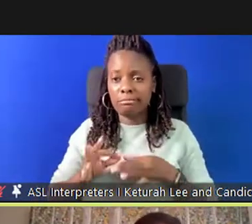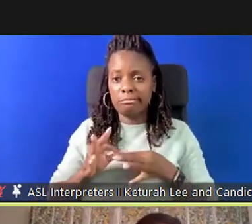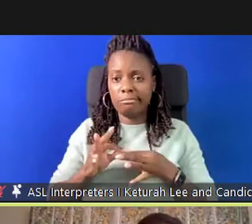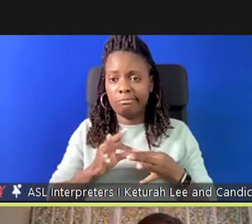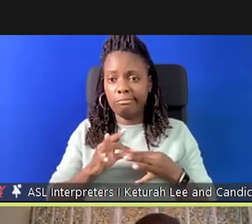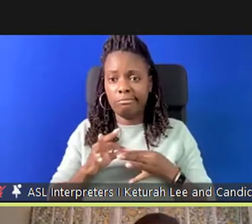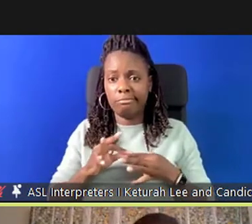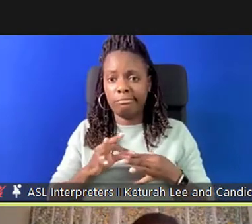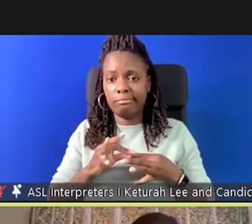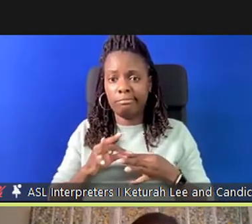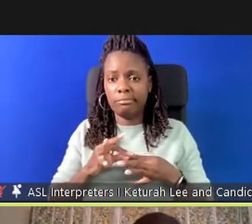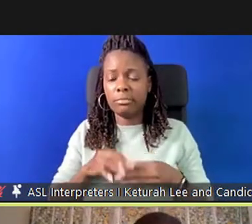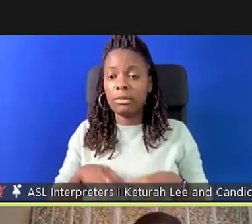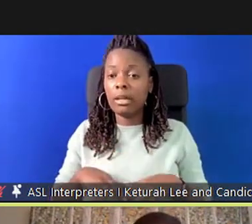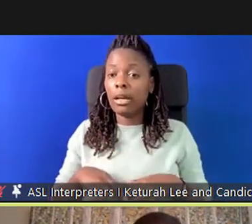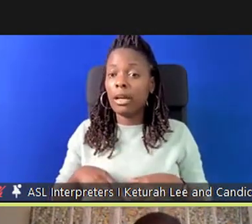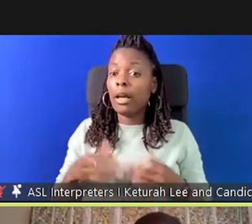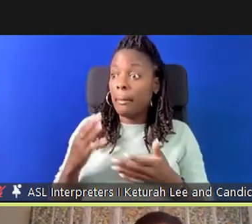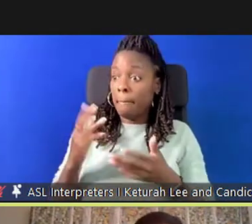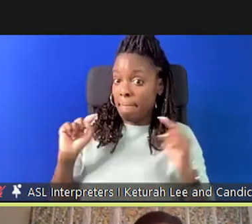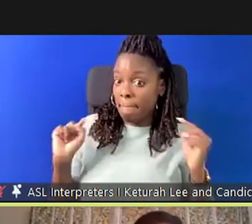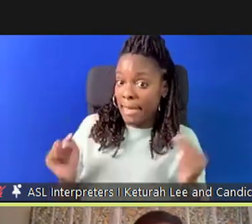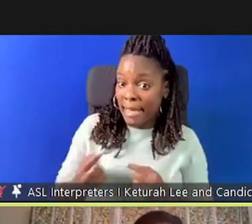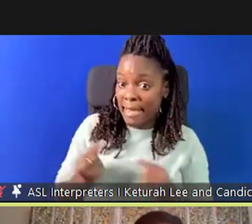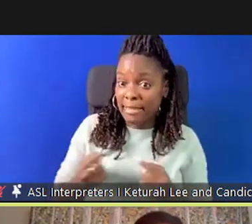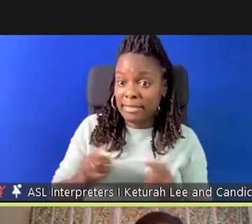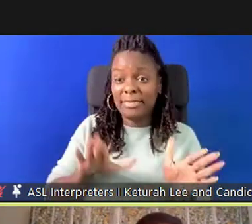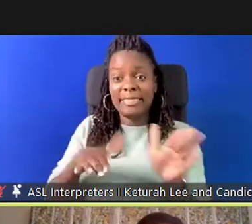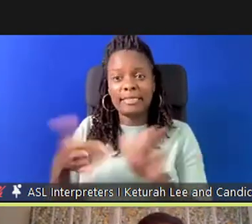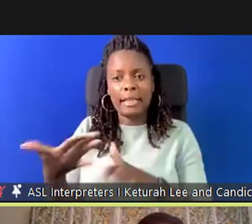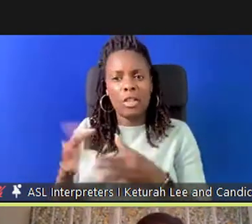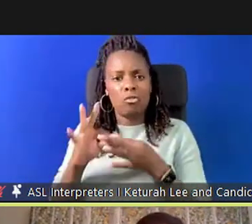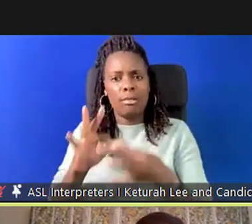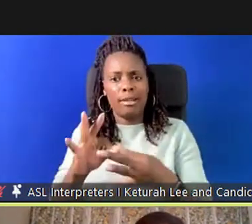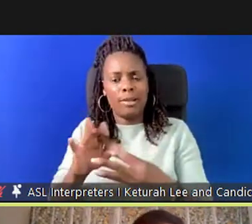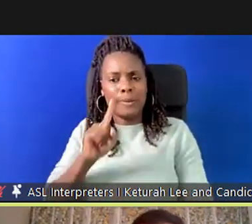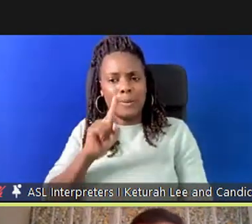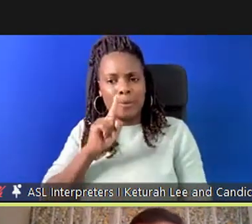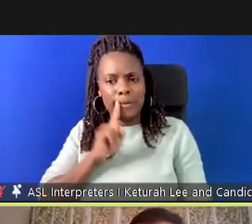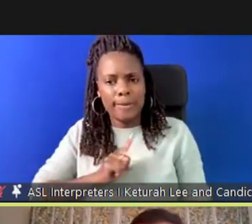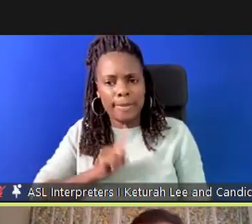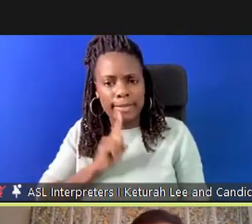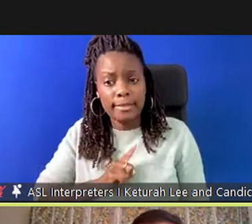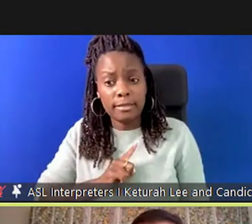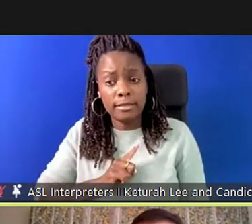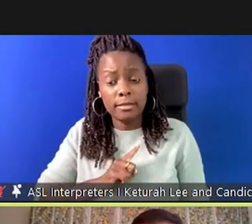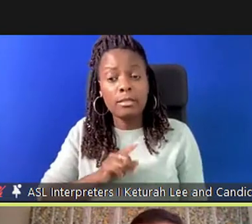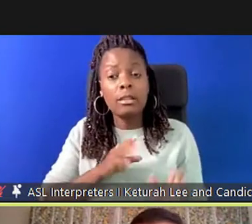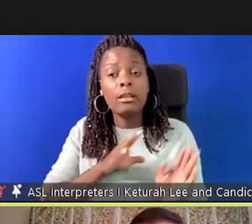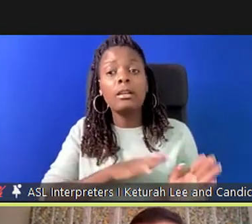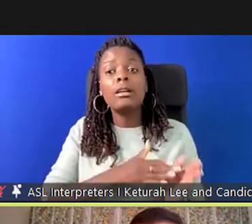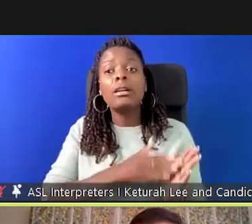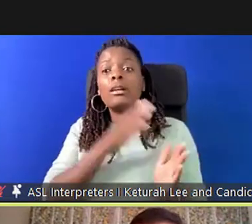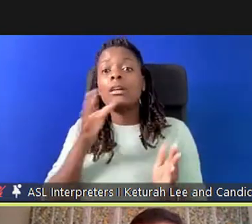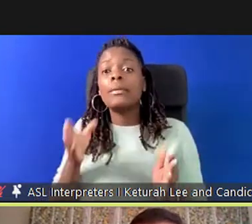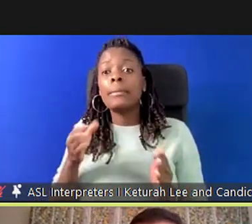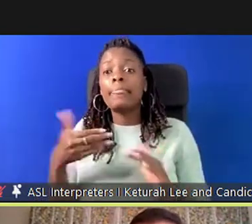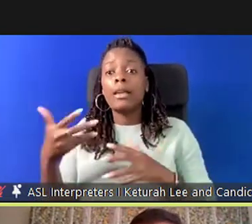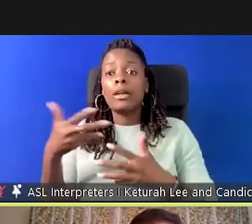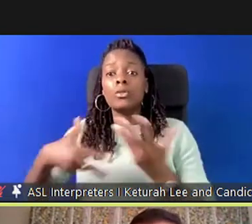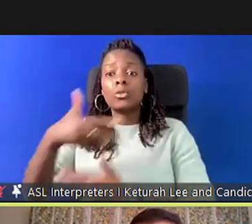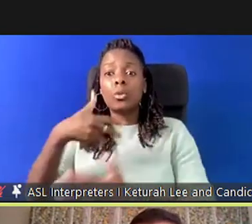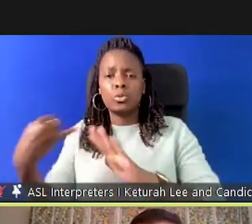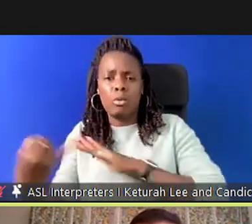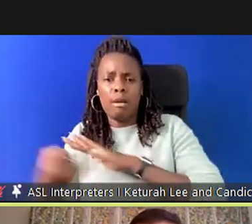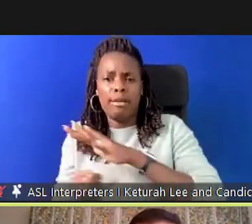disability, physical symptoms like pain, and even death. In contrast, social isolation is a more objective deficit in the